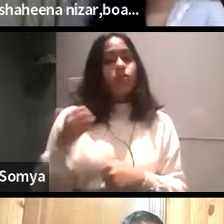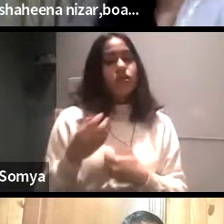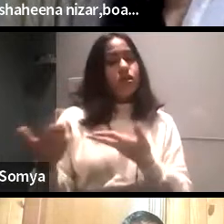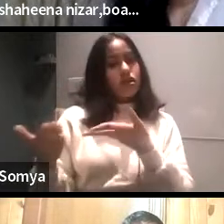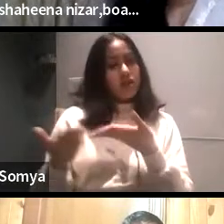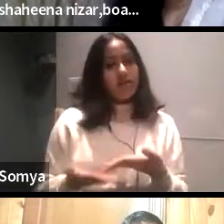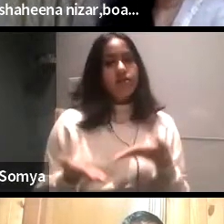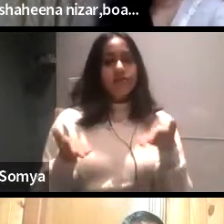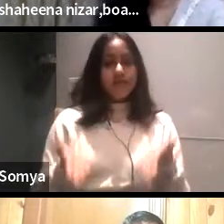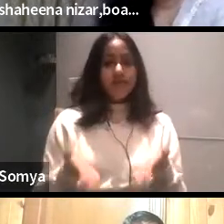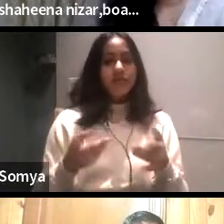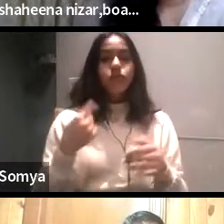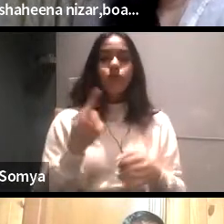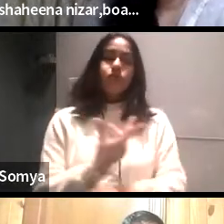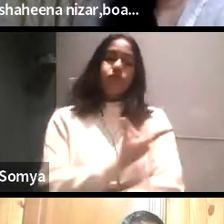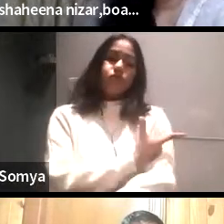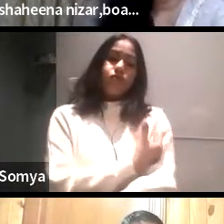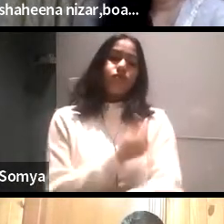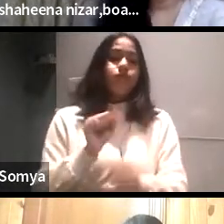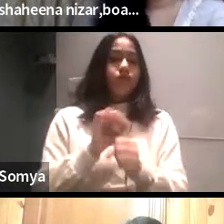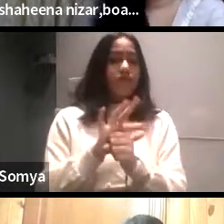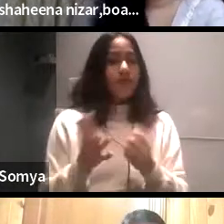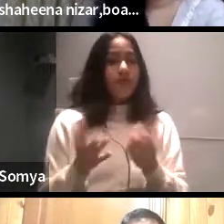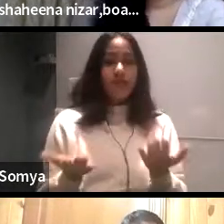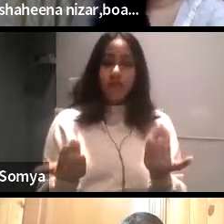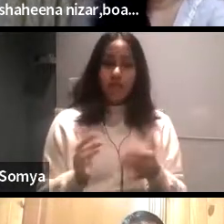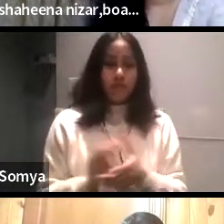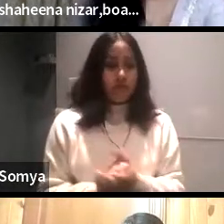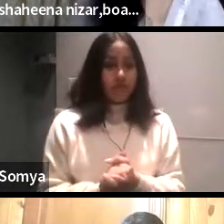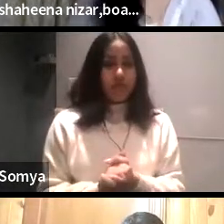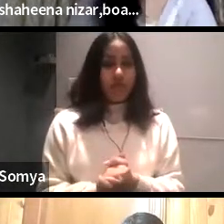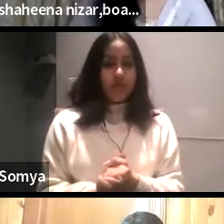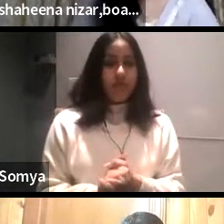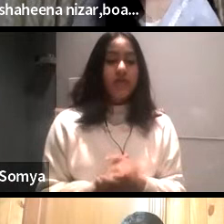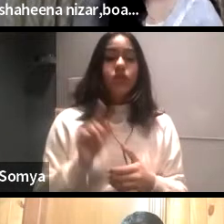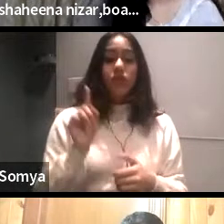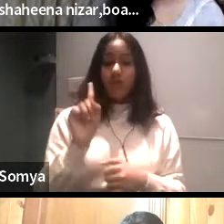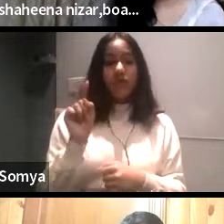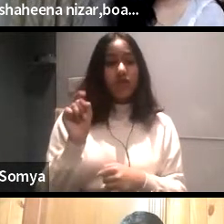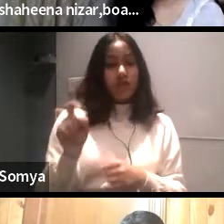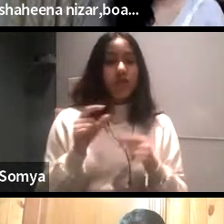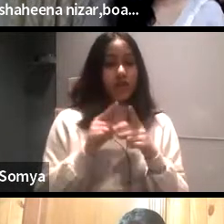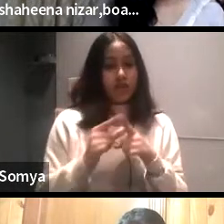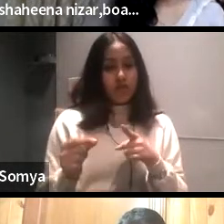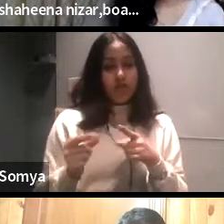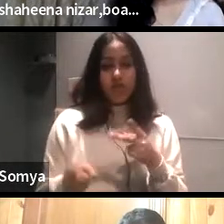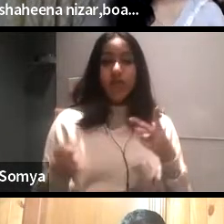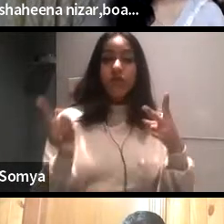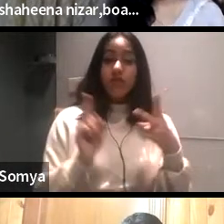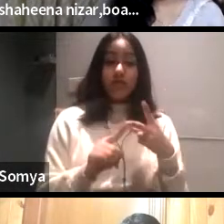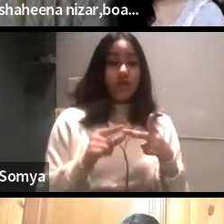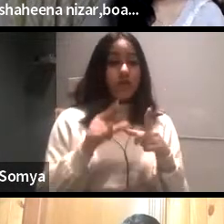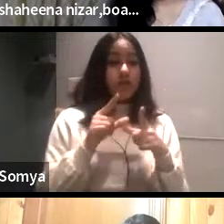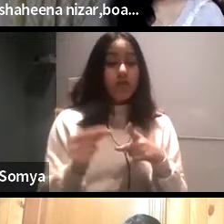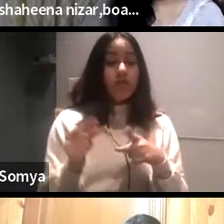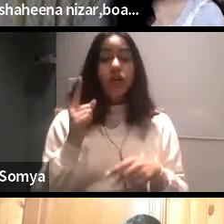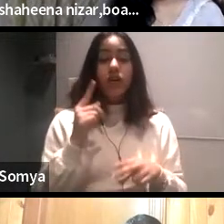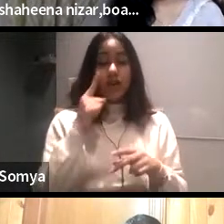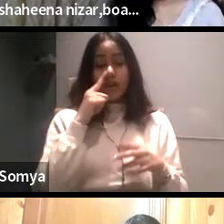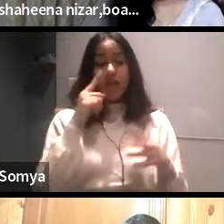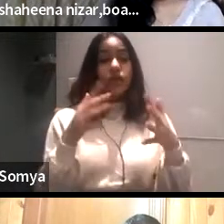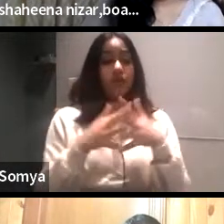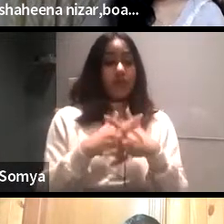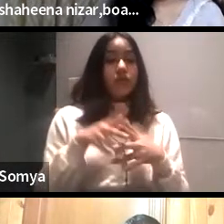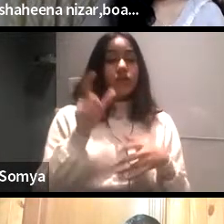here and get vaccinated. So that was one thing that we did. And secondly, there is this lady who works with,